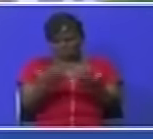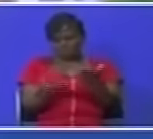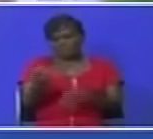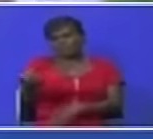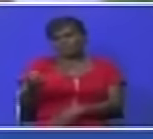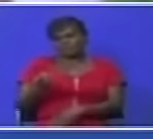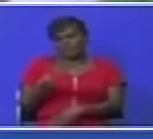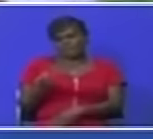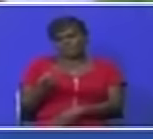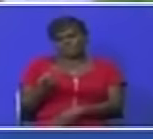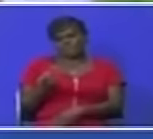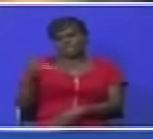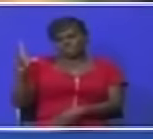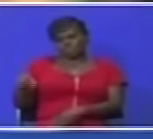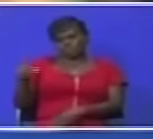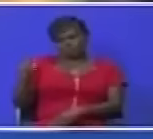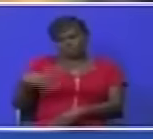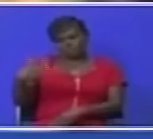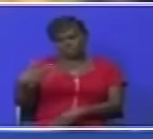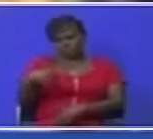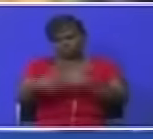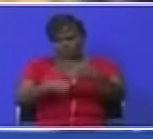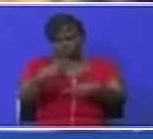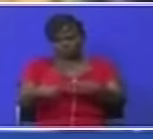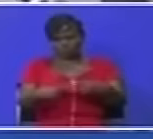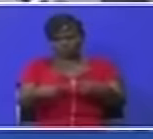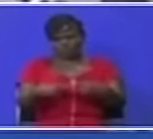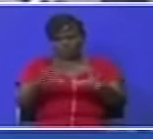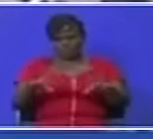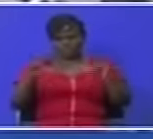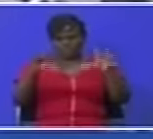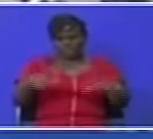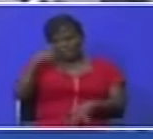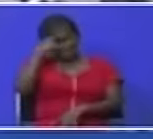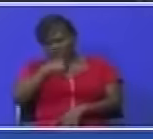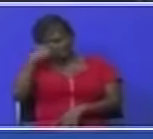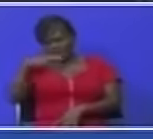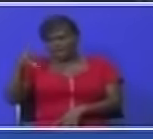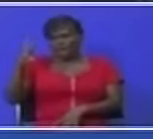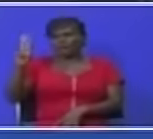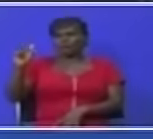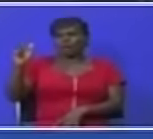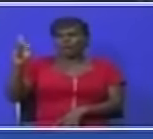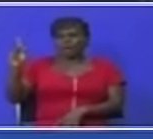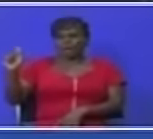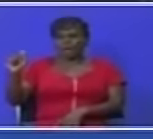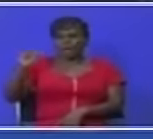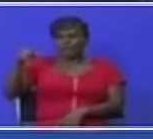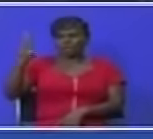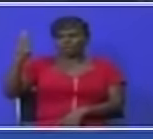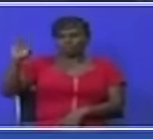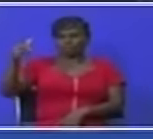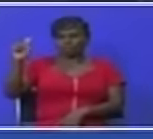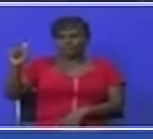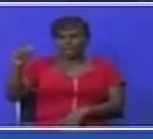demand for affordable properties continues. Key towns such as Kitengela, Rongai, Thika, Ruaka, Juja, Ruai, Naivasha and